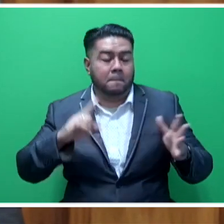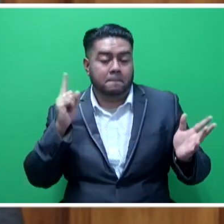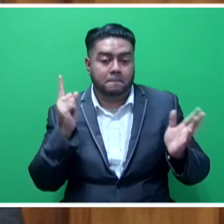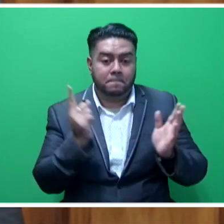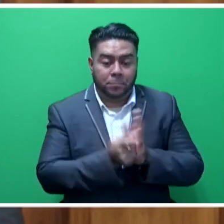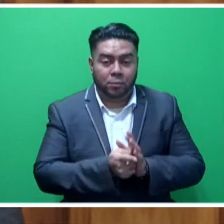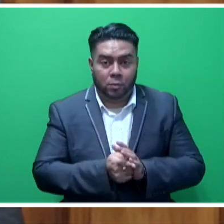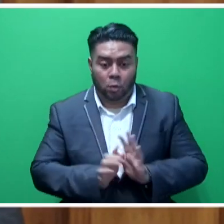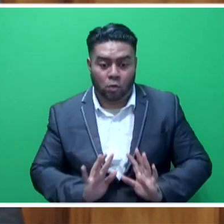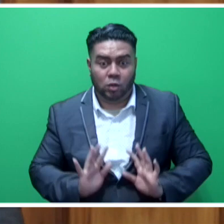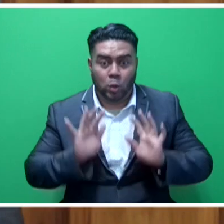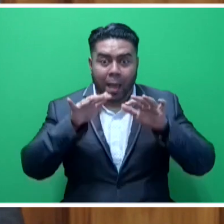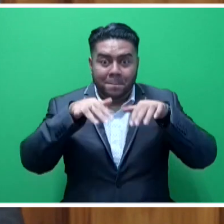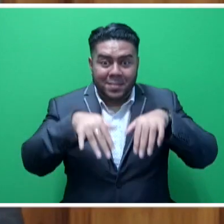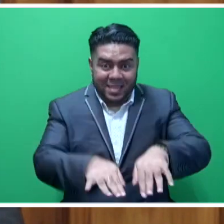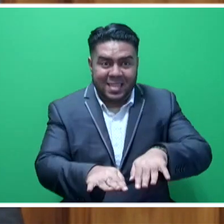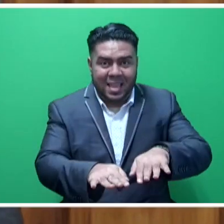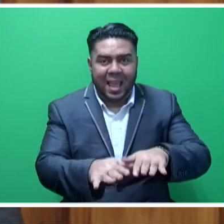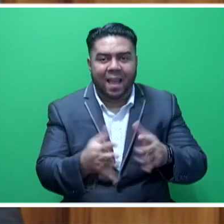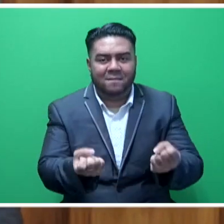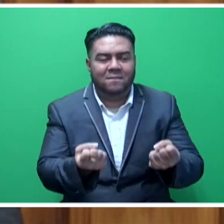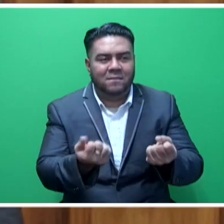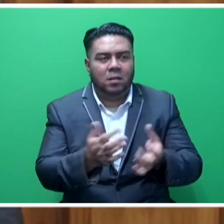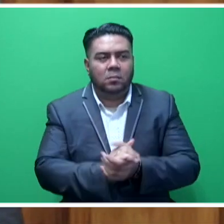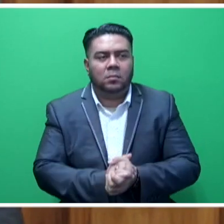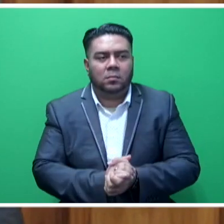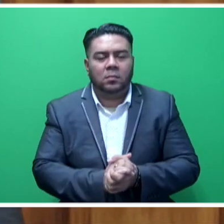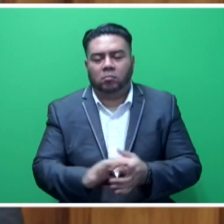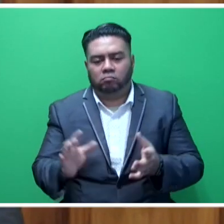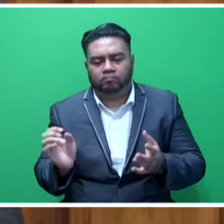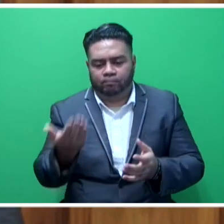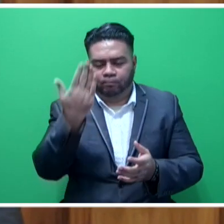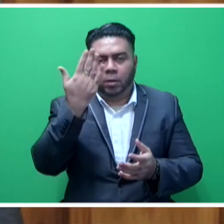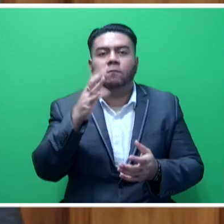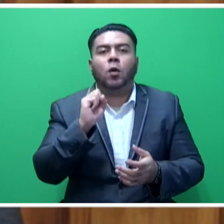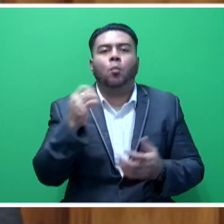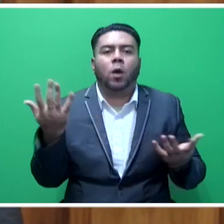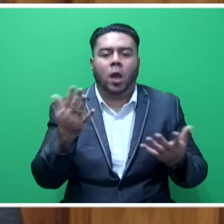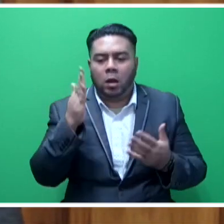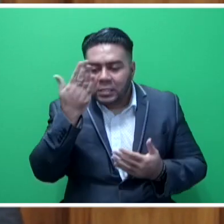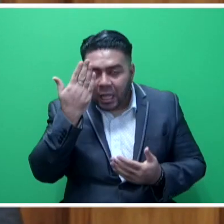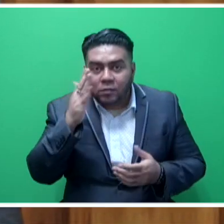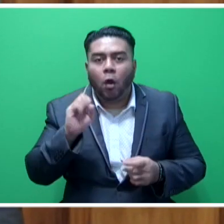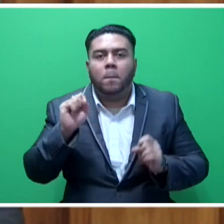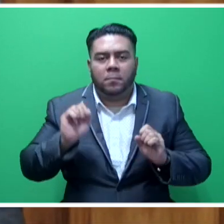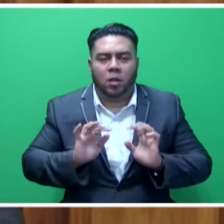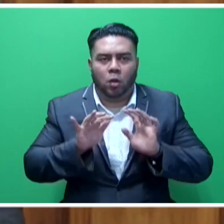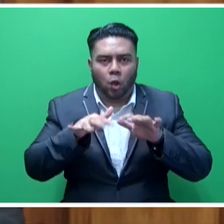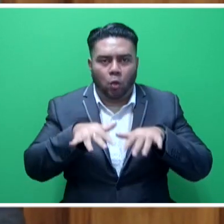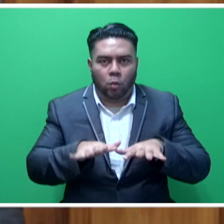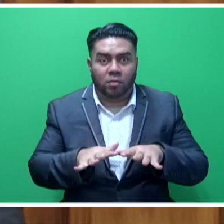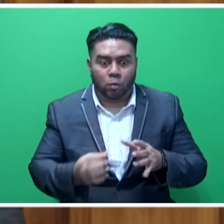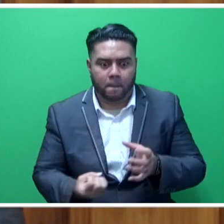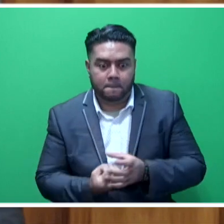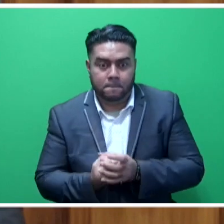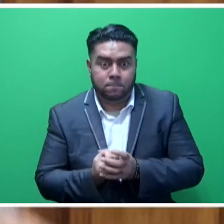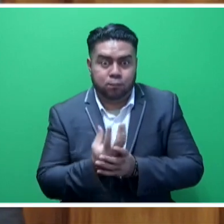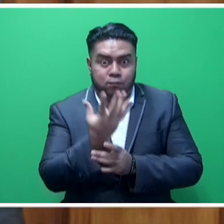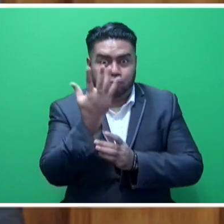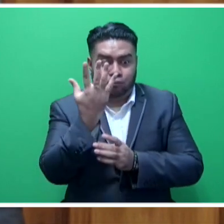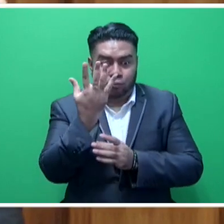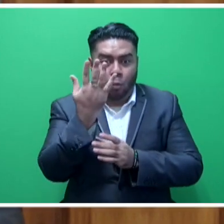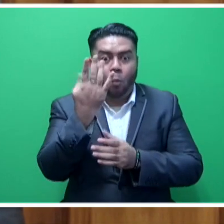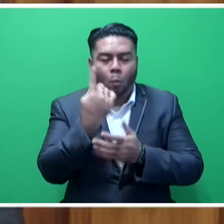of tsunamis that we have come out of earthquakes. This one that we had came out of a volcano. And you know, in